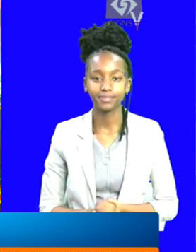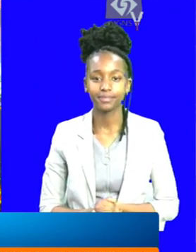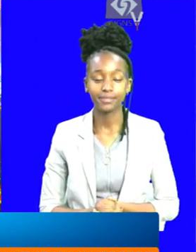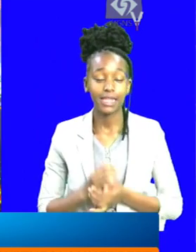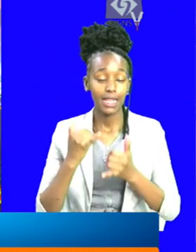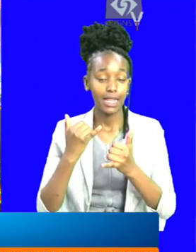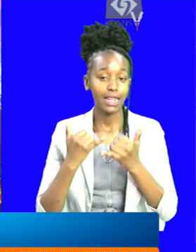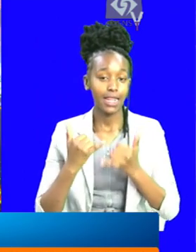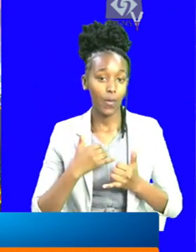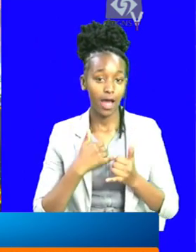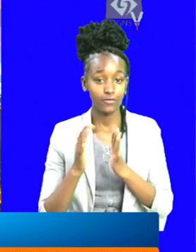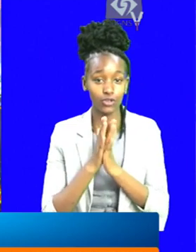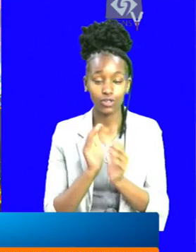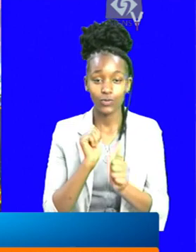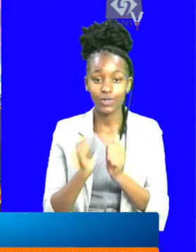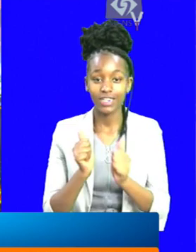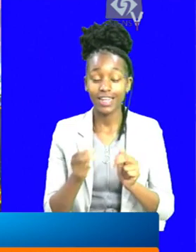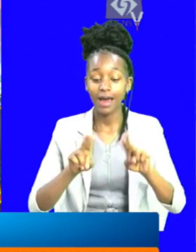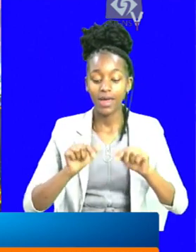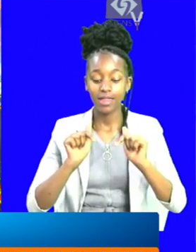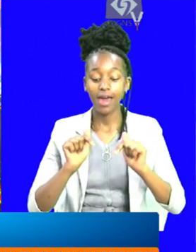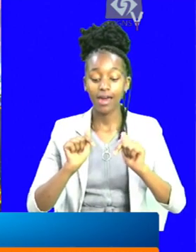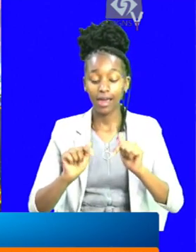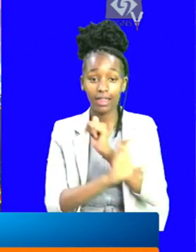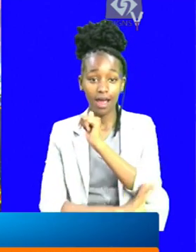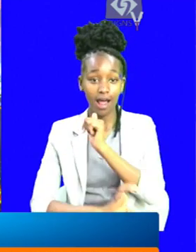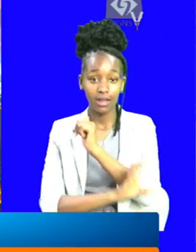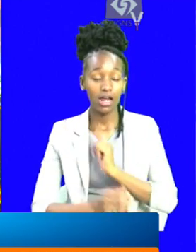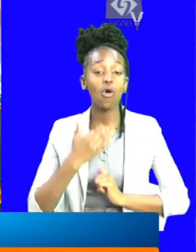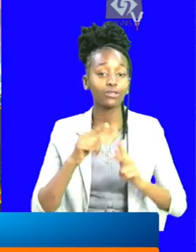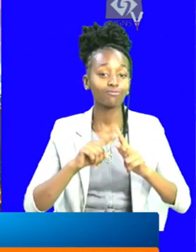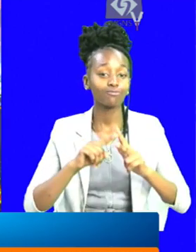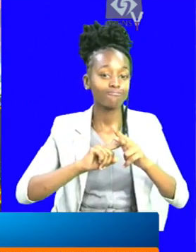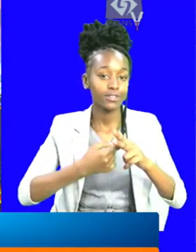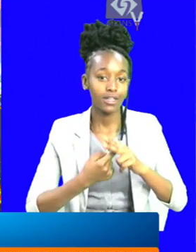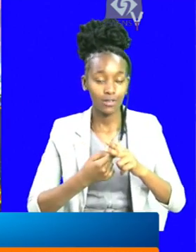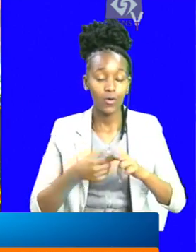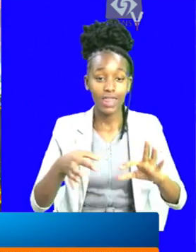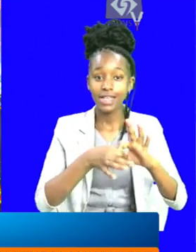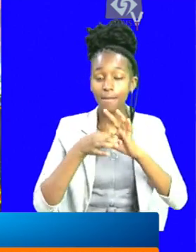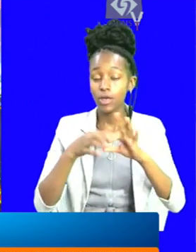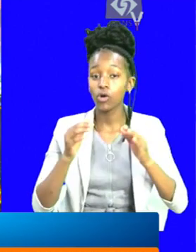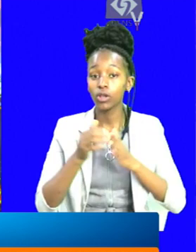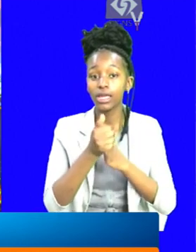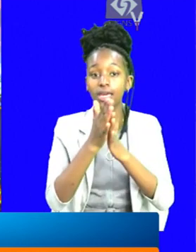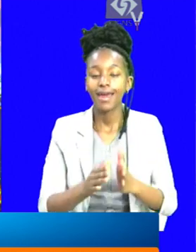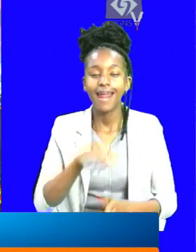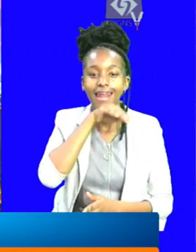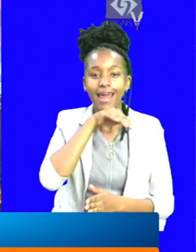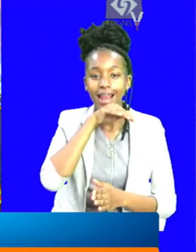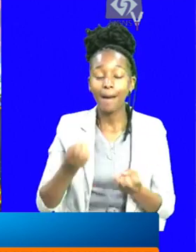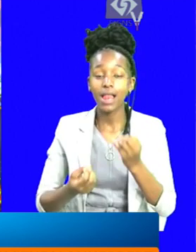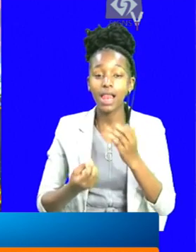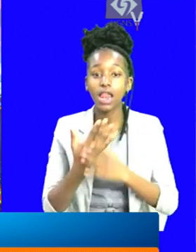And these are the stories that are making headlines in the country. And I want to start it off with Azimio leader Raila Odinga has launched an